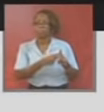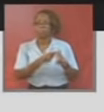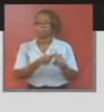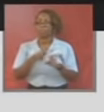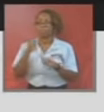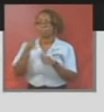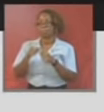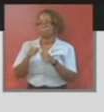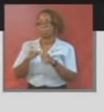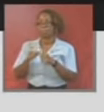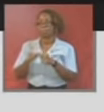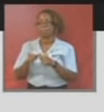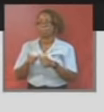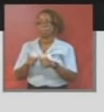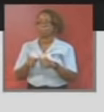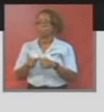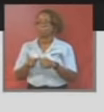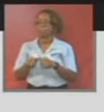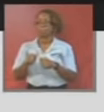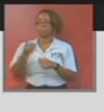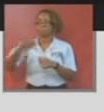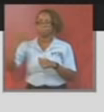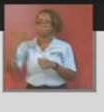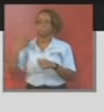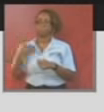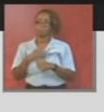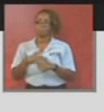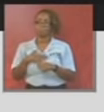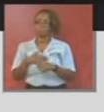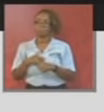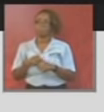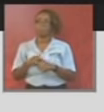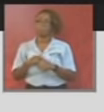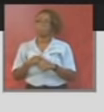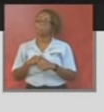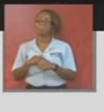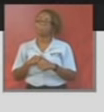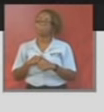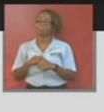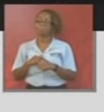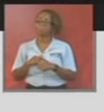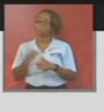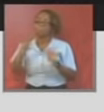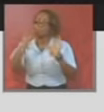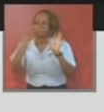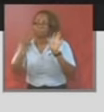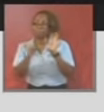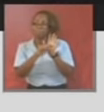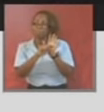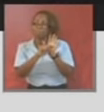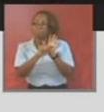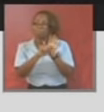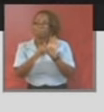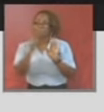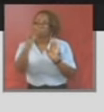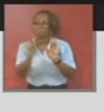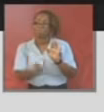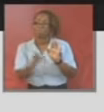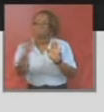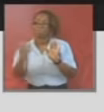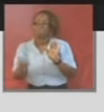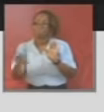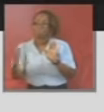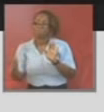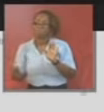one. Backtrack. One slide before. It's easier to see on the monthly, although